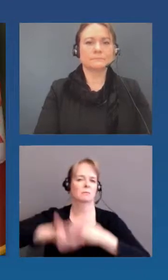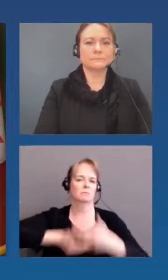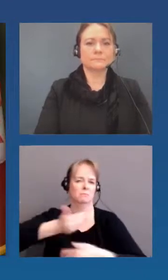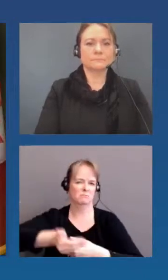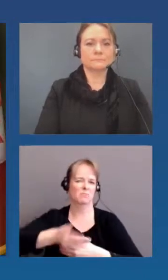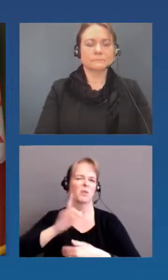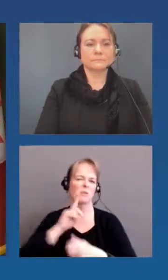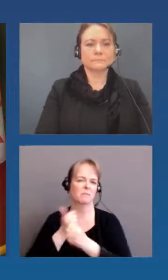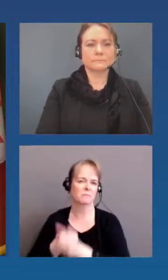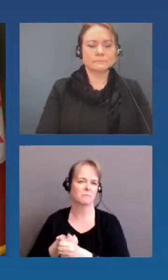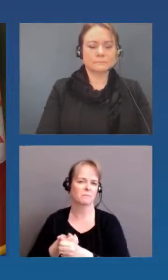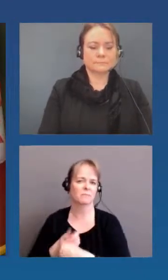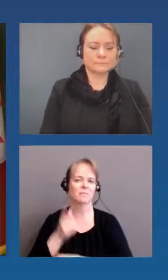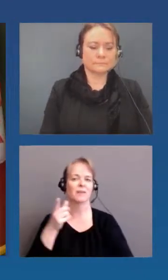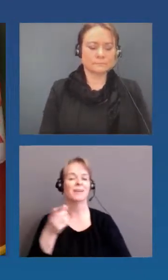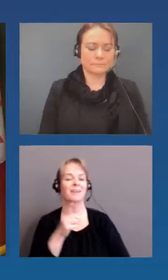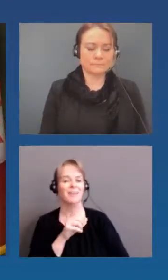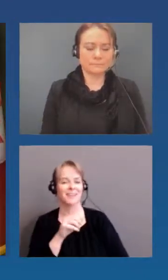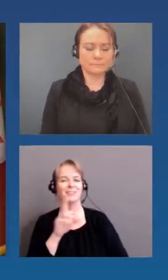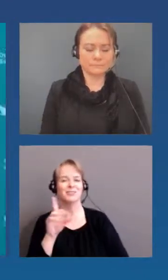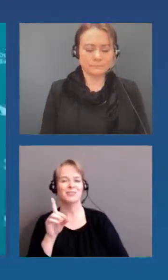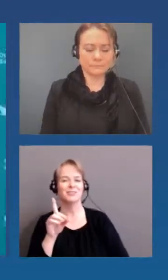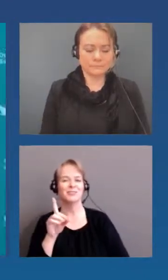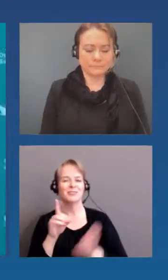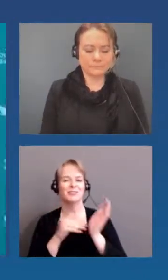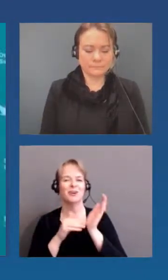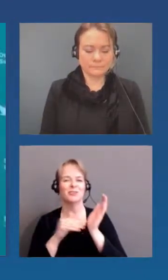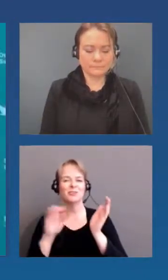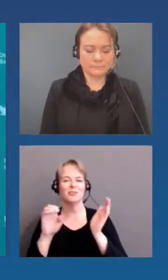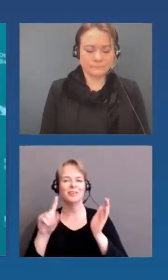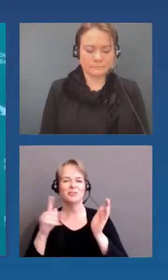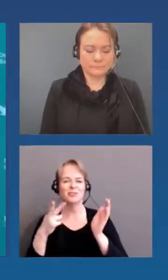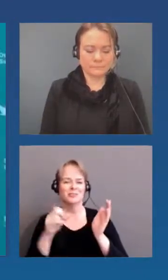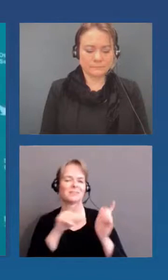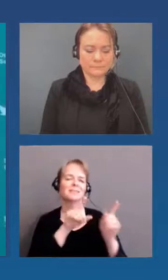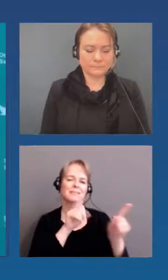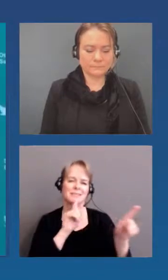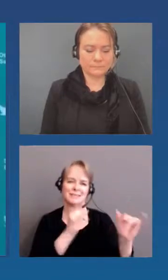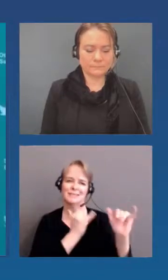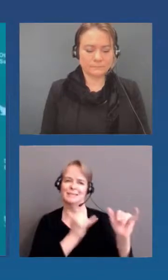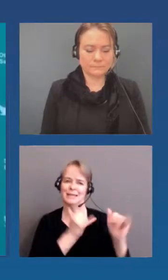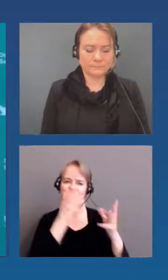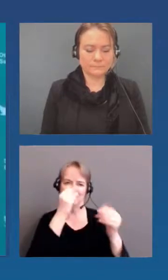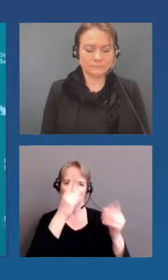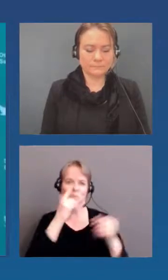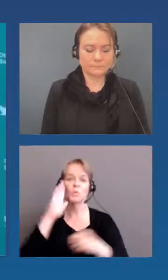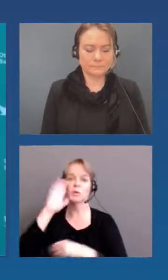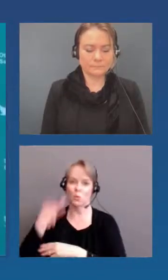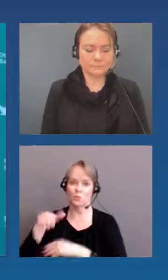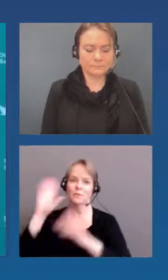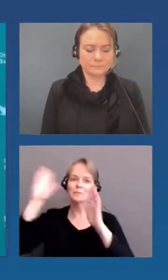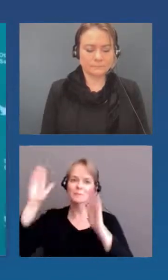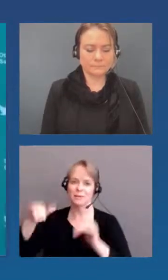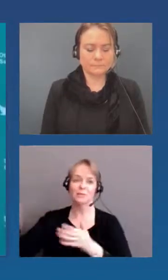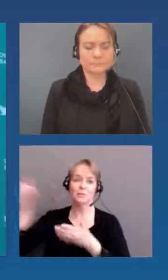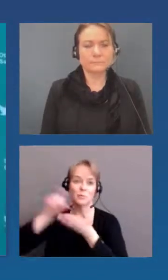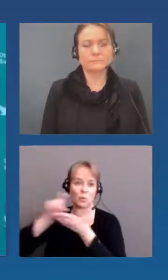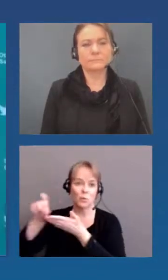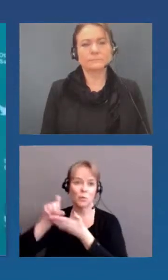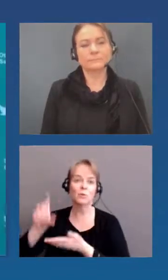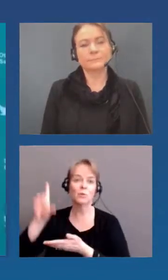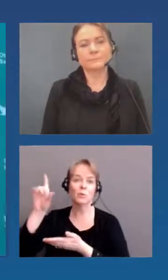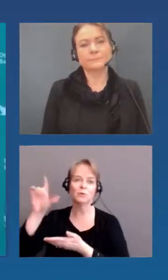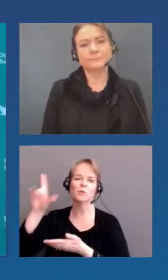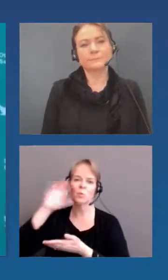It's true. We have the same information that doses will be increasing in number. And, I think we know this population of